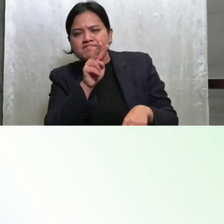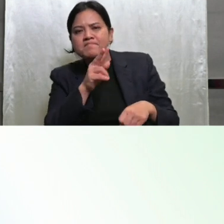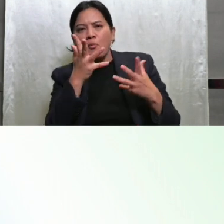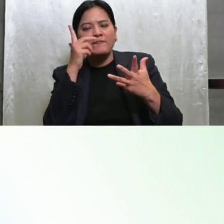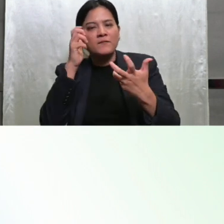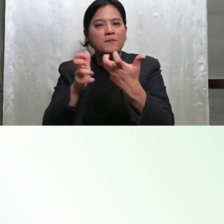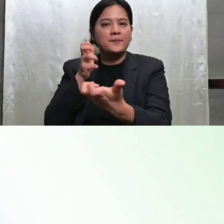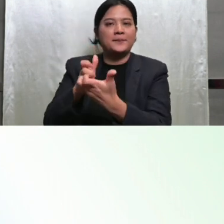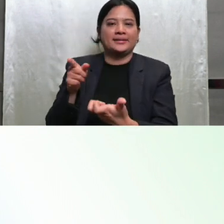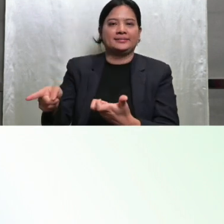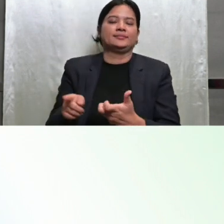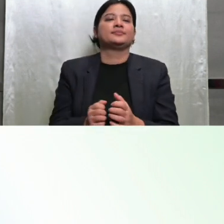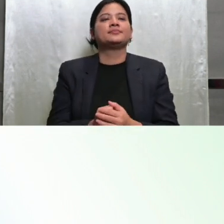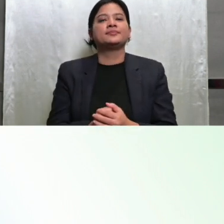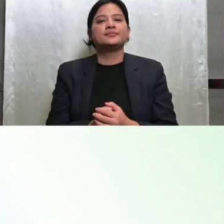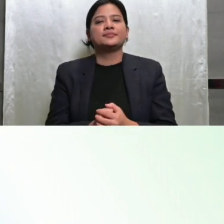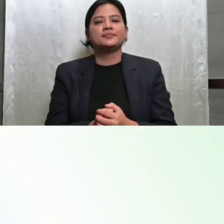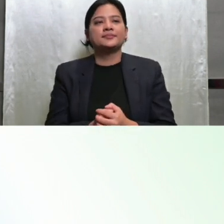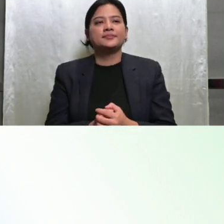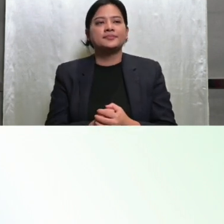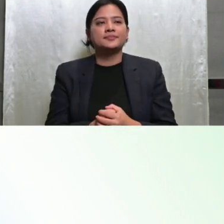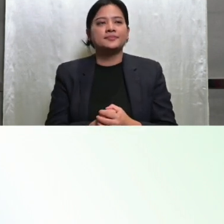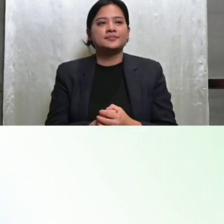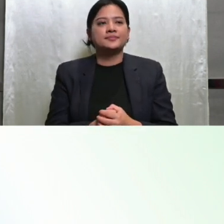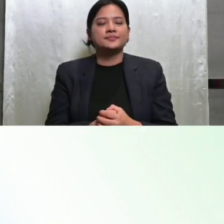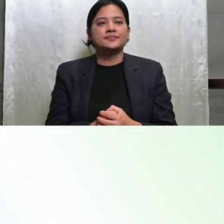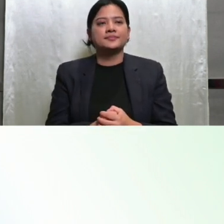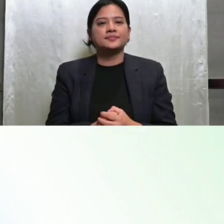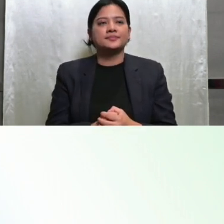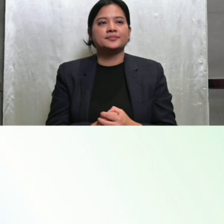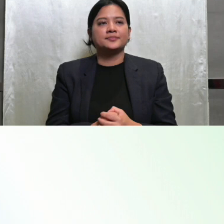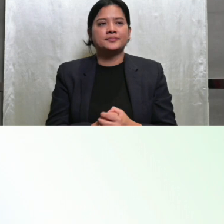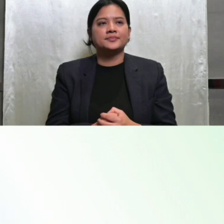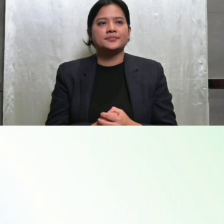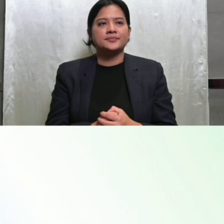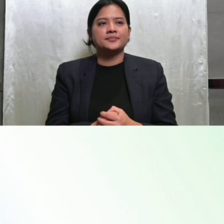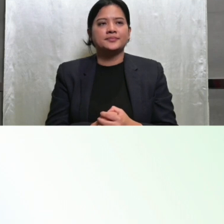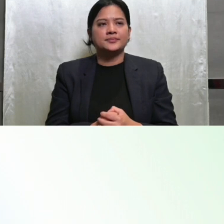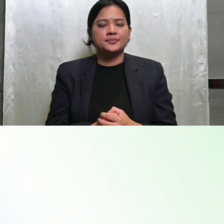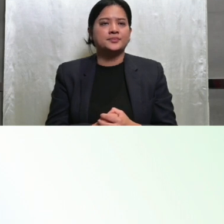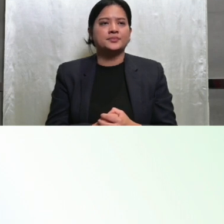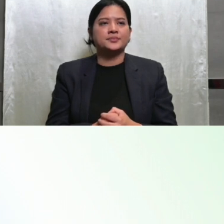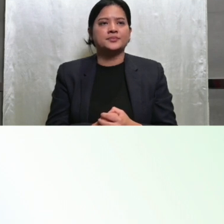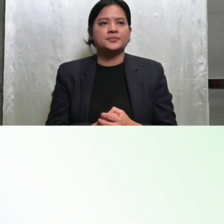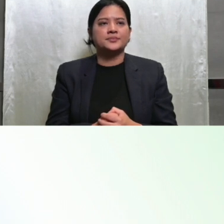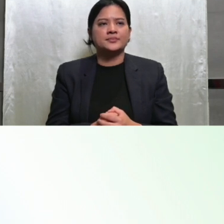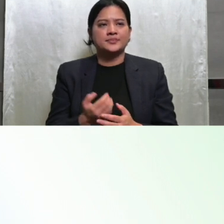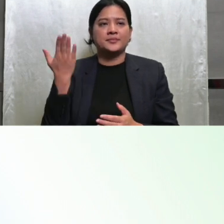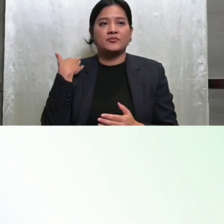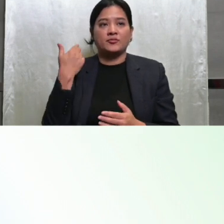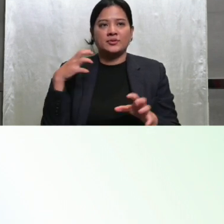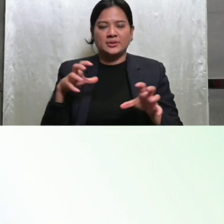Okay, so very recently we've done a career, as an IBM Skills Build career preparation caravan.